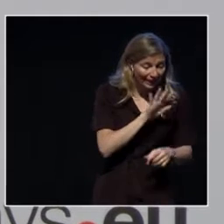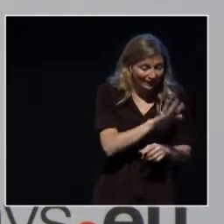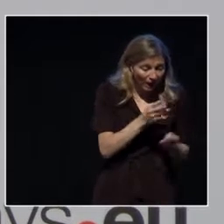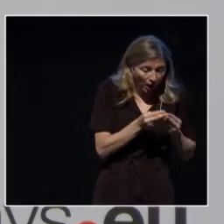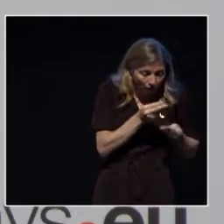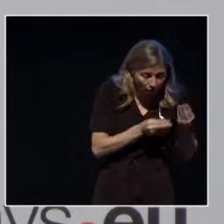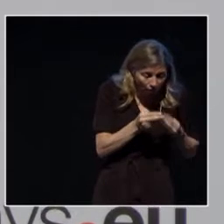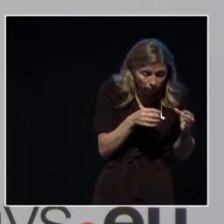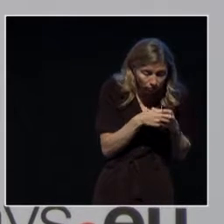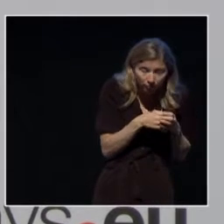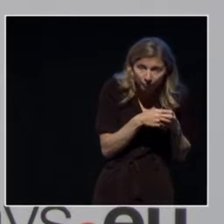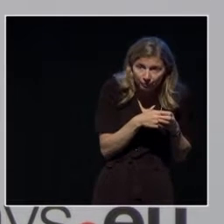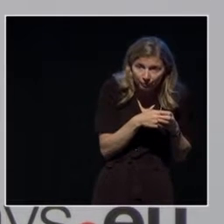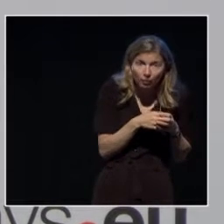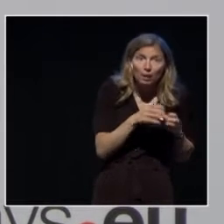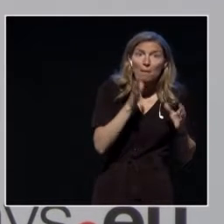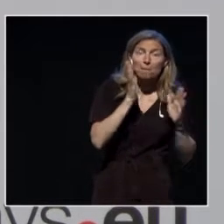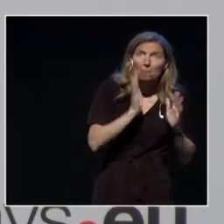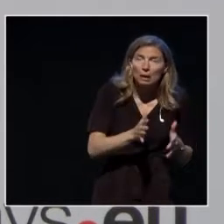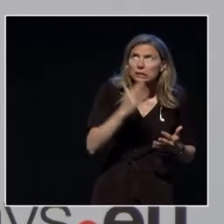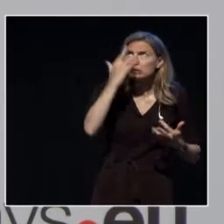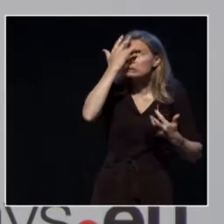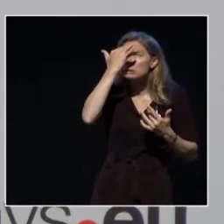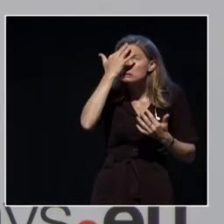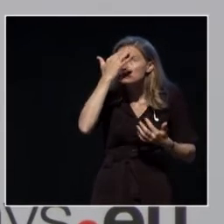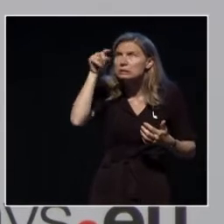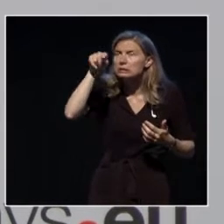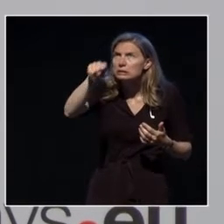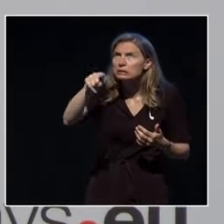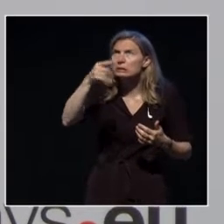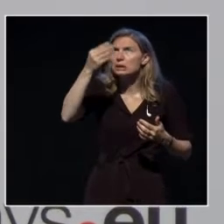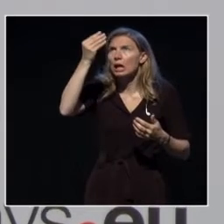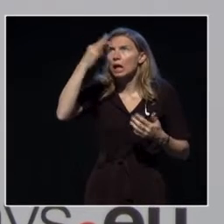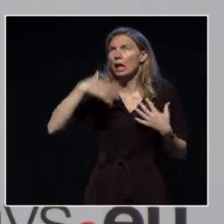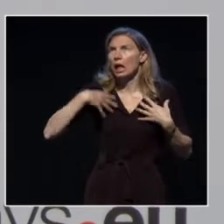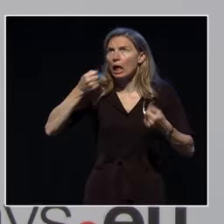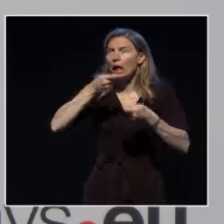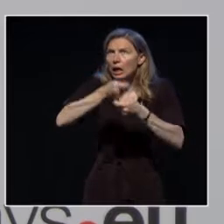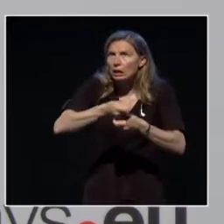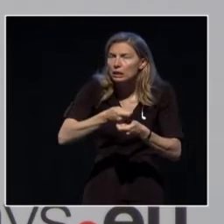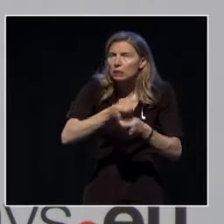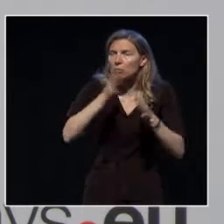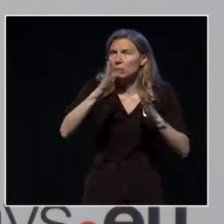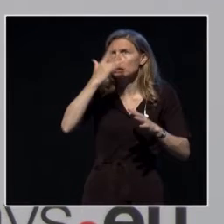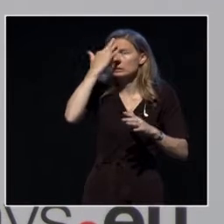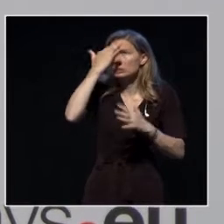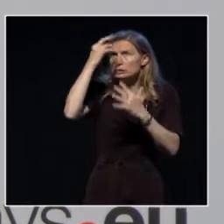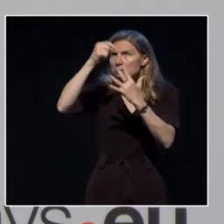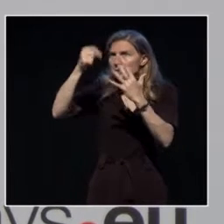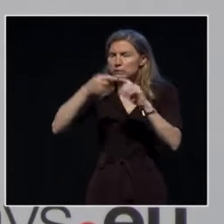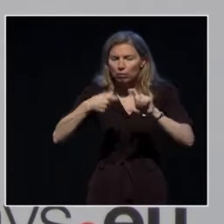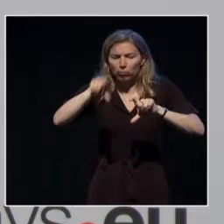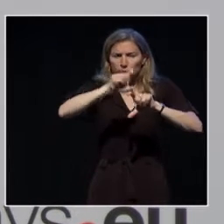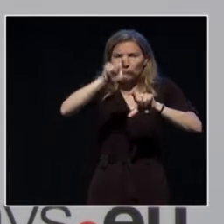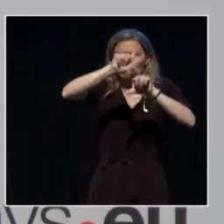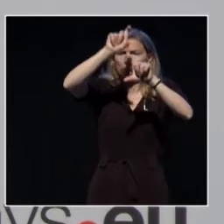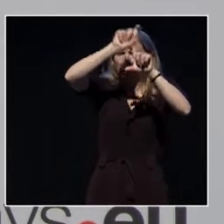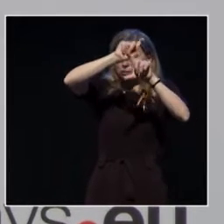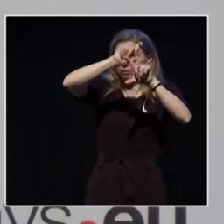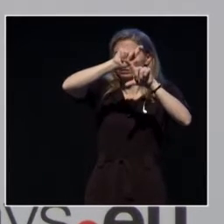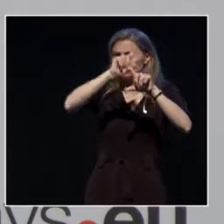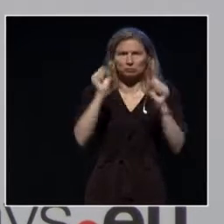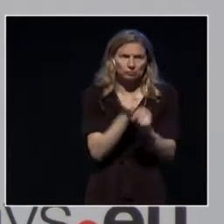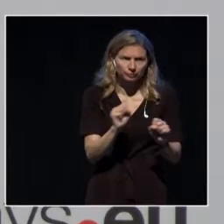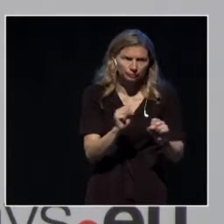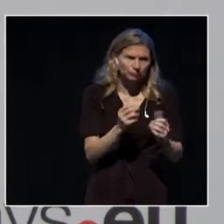to fund the health care or the social security of their workers. Of course, small firms often in poor countries